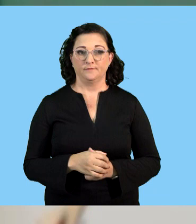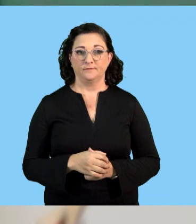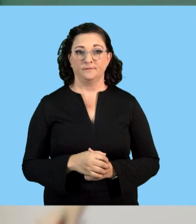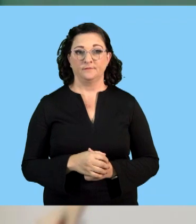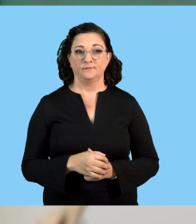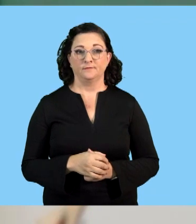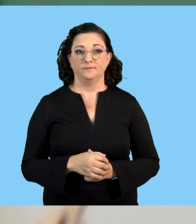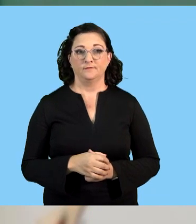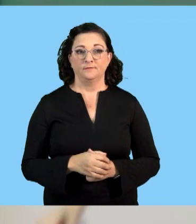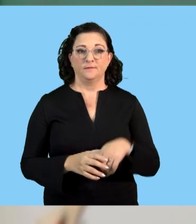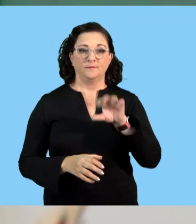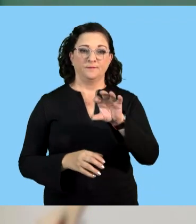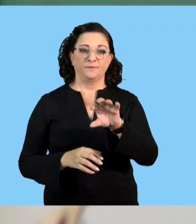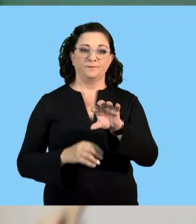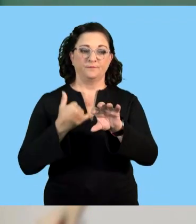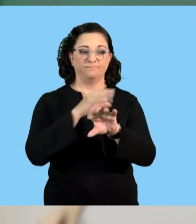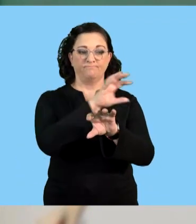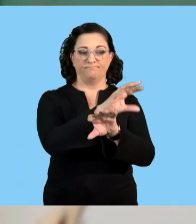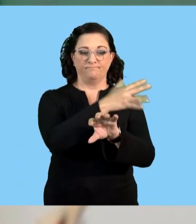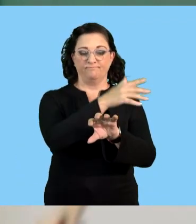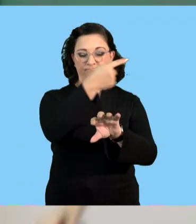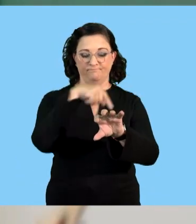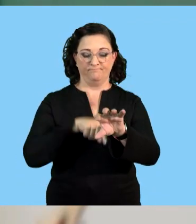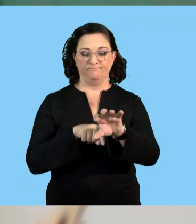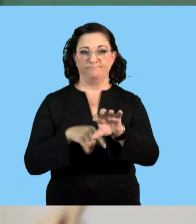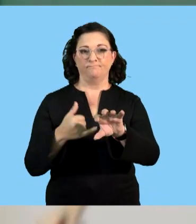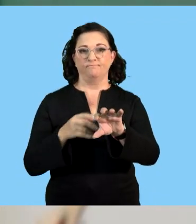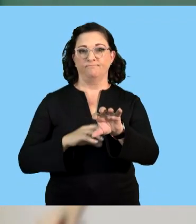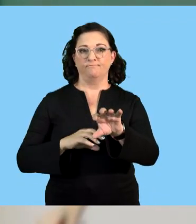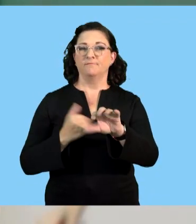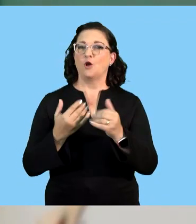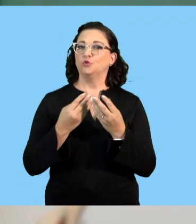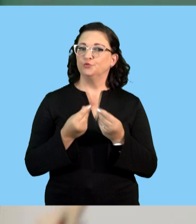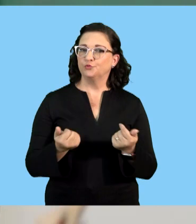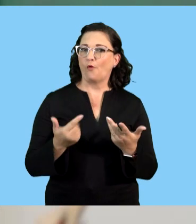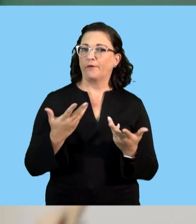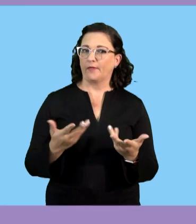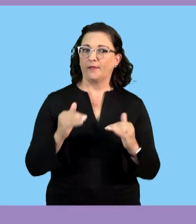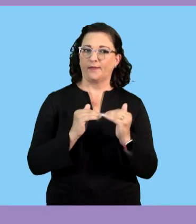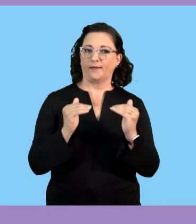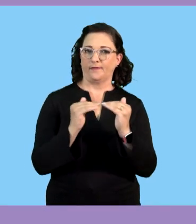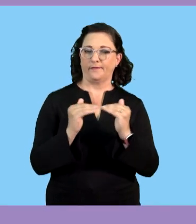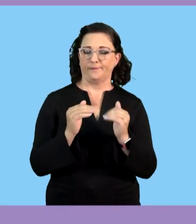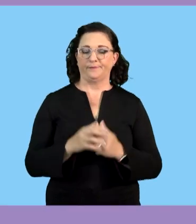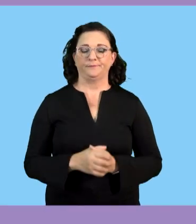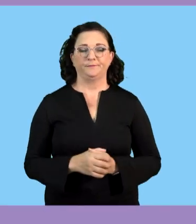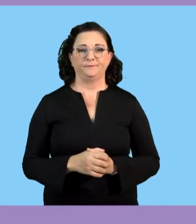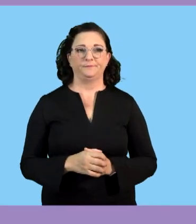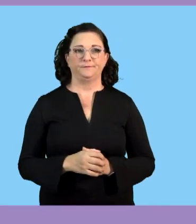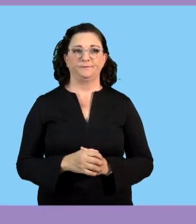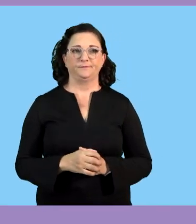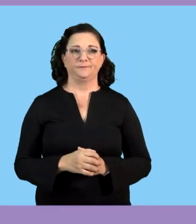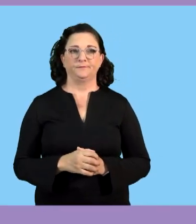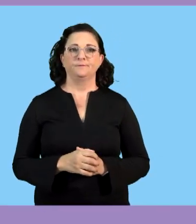now go on to the next point of our concept map, and that is solving exponential equations. So let's look at how that works. So we are